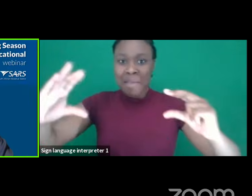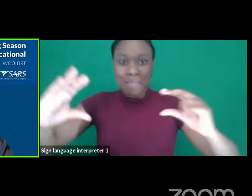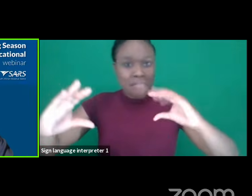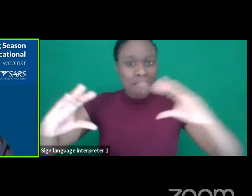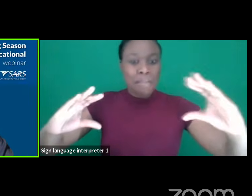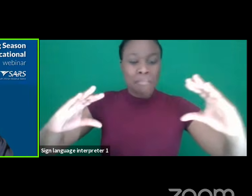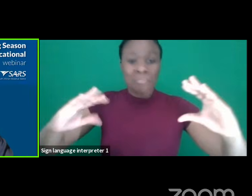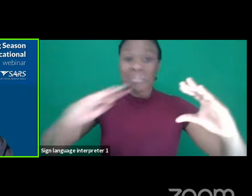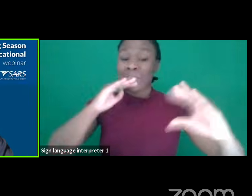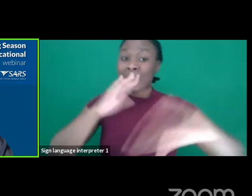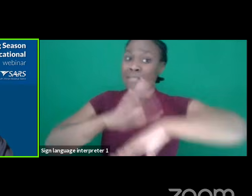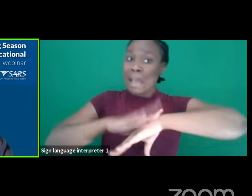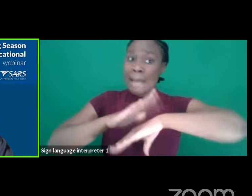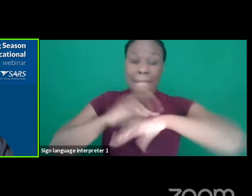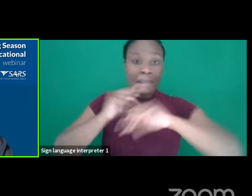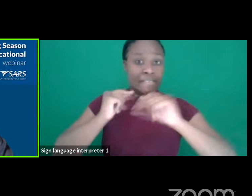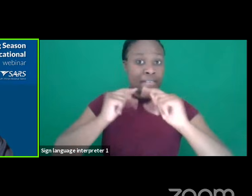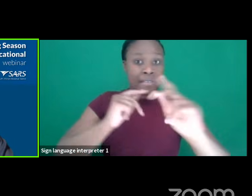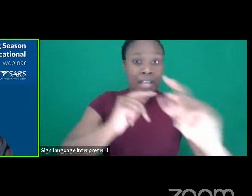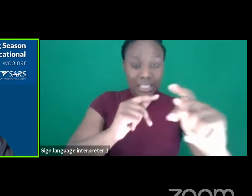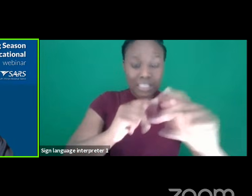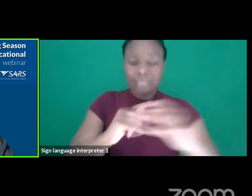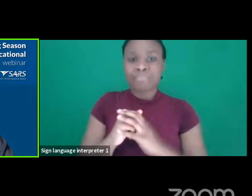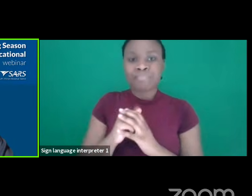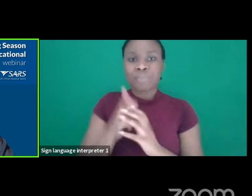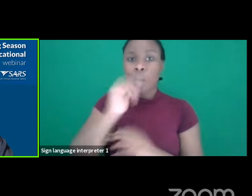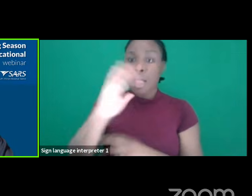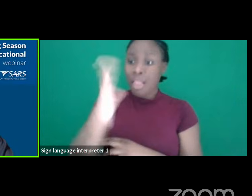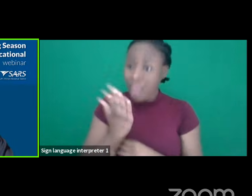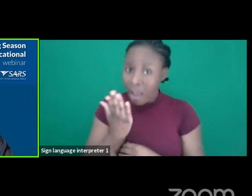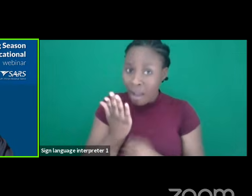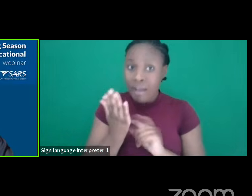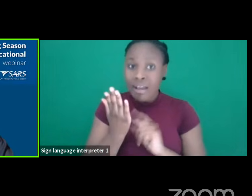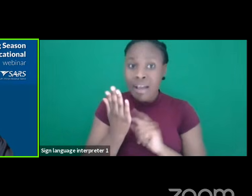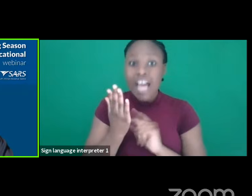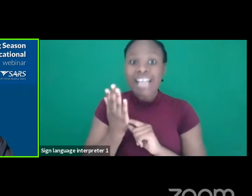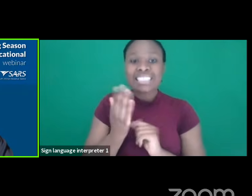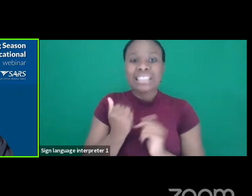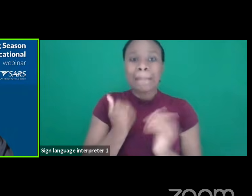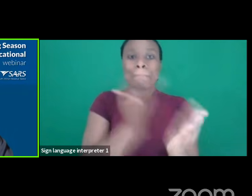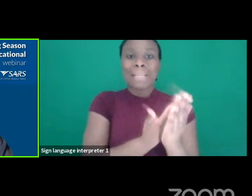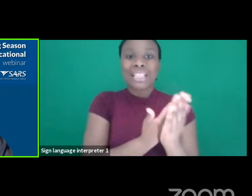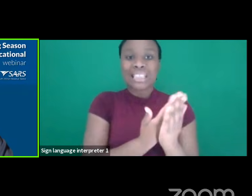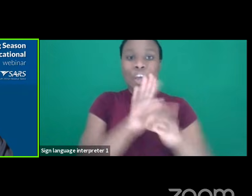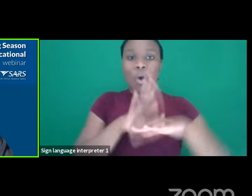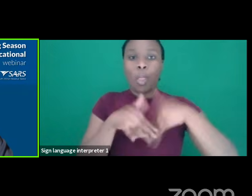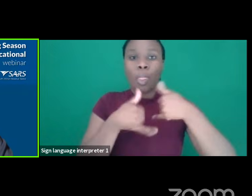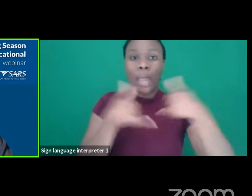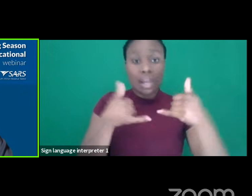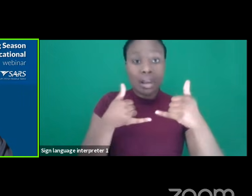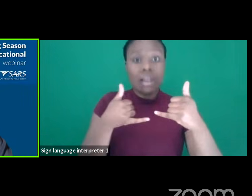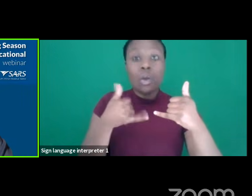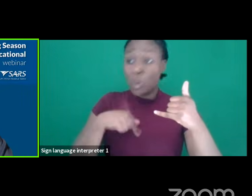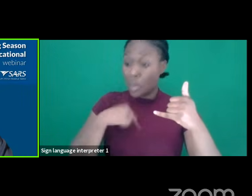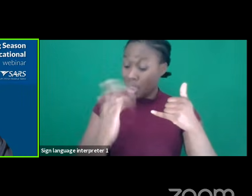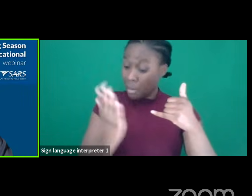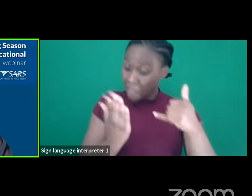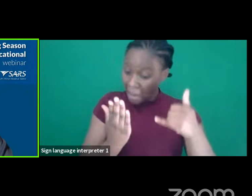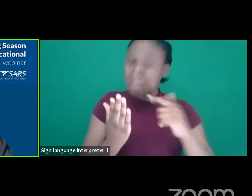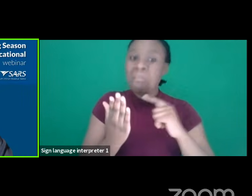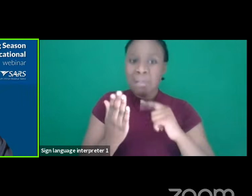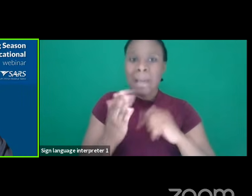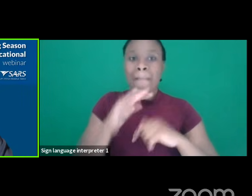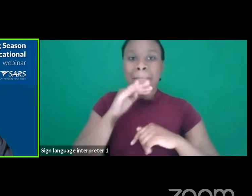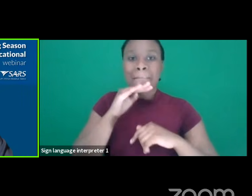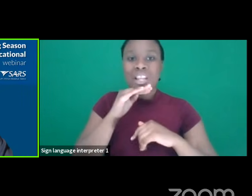hours of the submission. So again, it's a very good a statistic that really